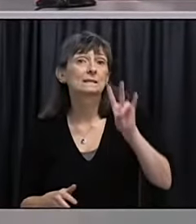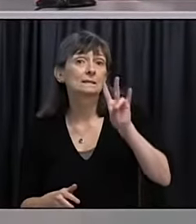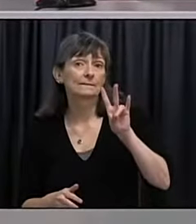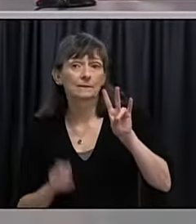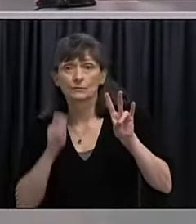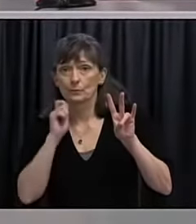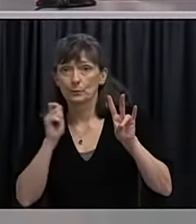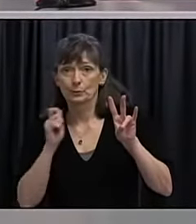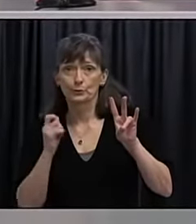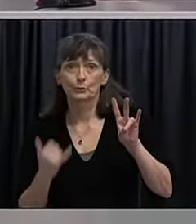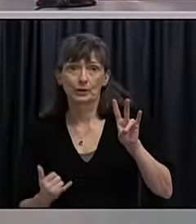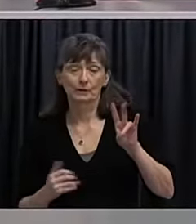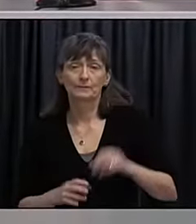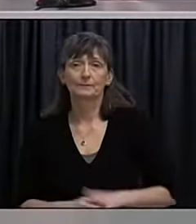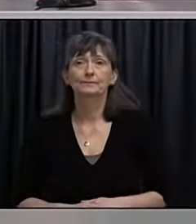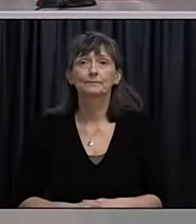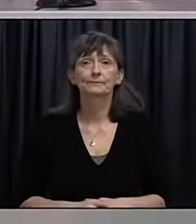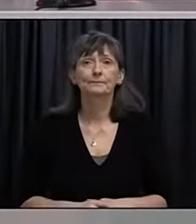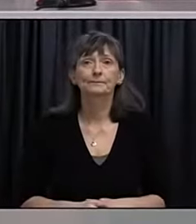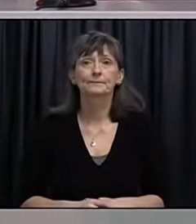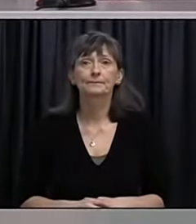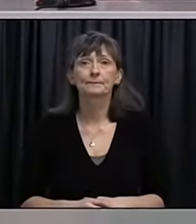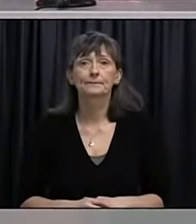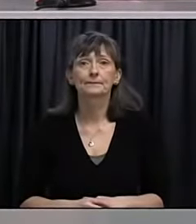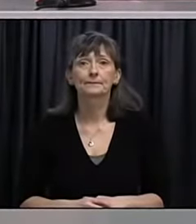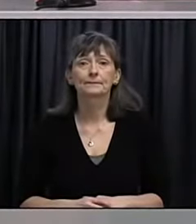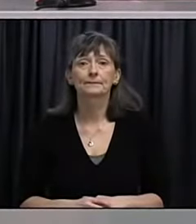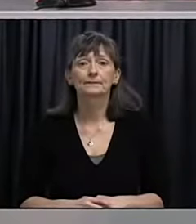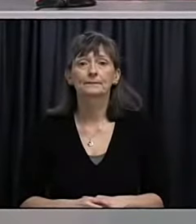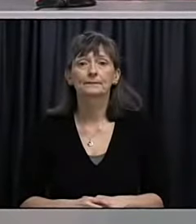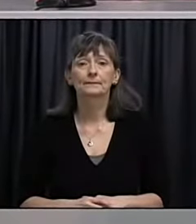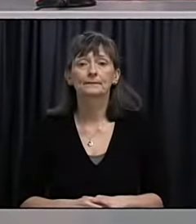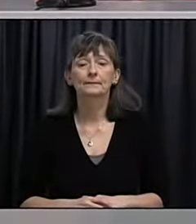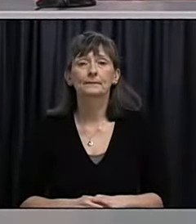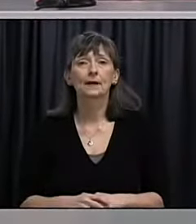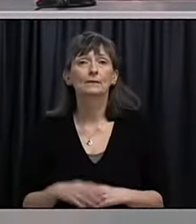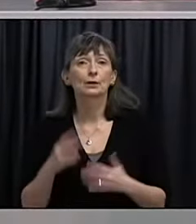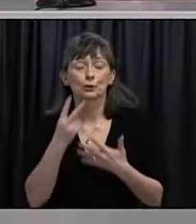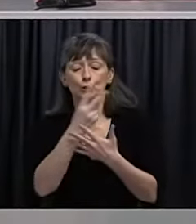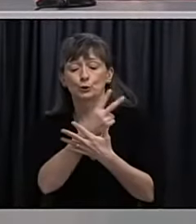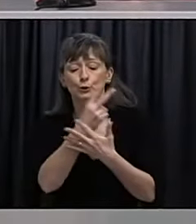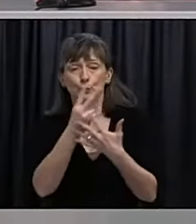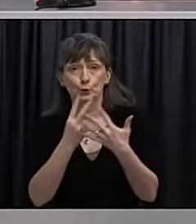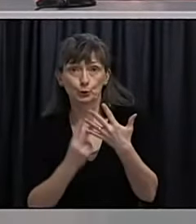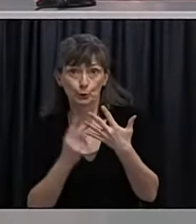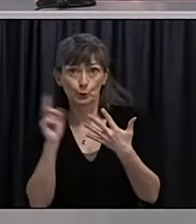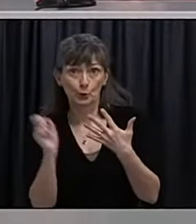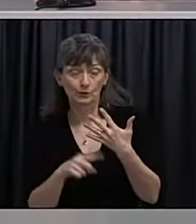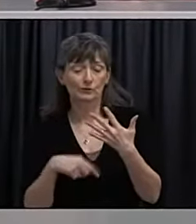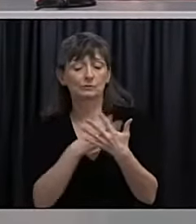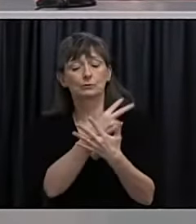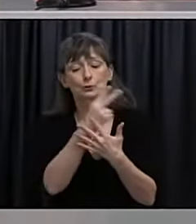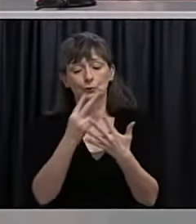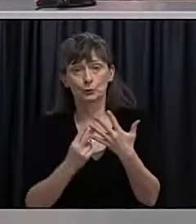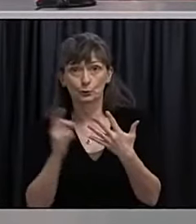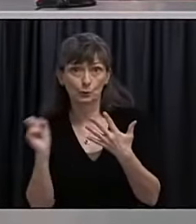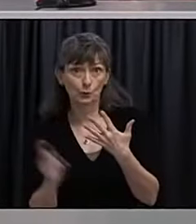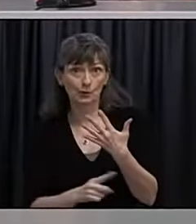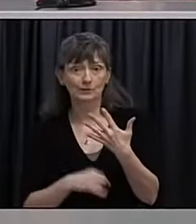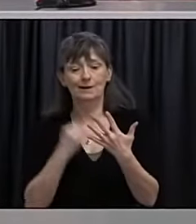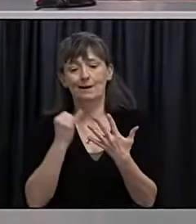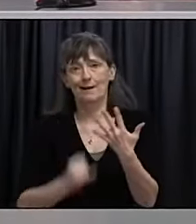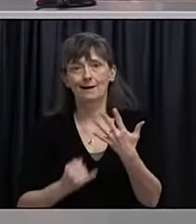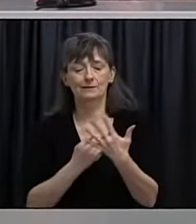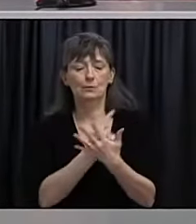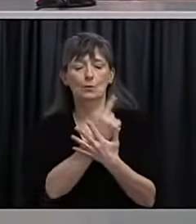seven reporters registered for today's call. The question and answer session will be conducted in two rounds where each reporter will have the opportunity to ask one